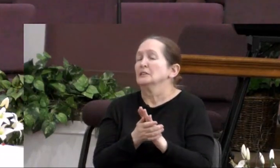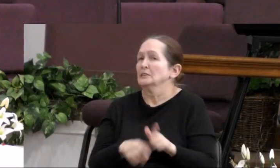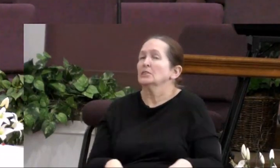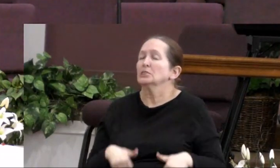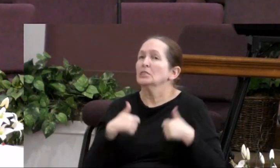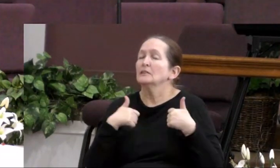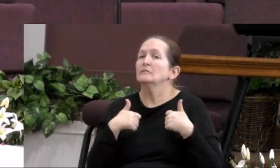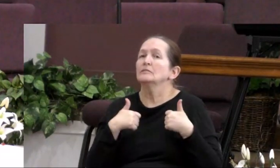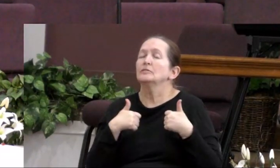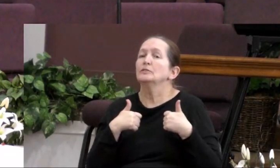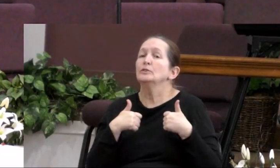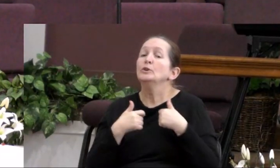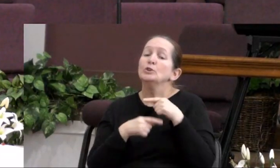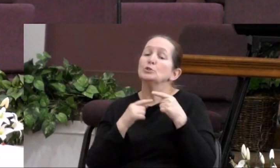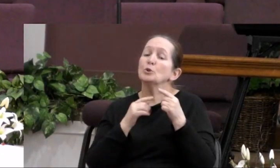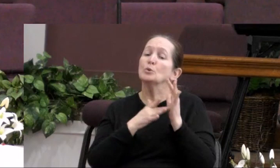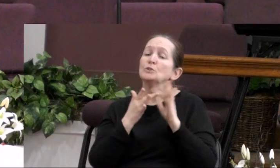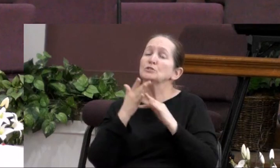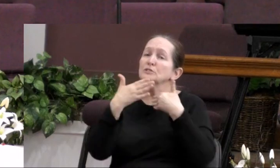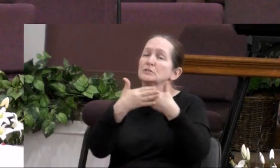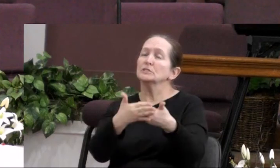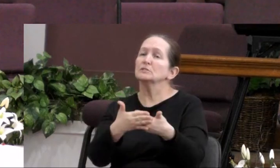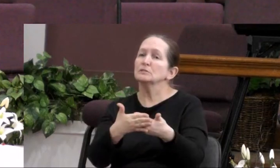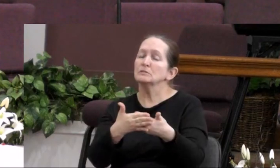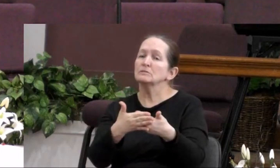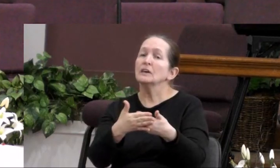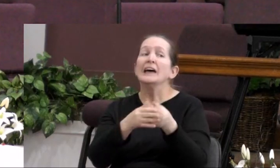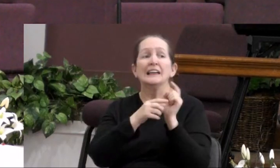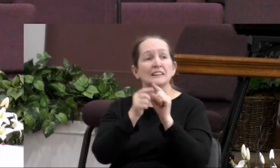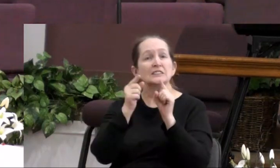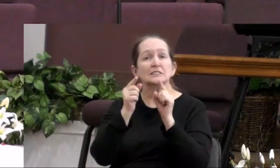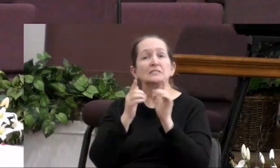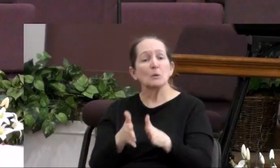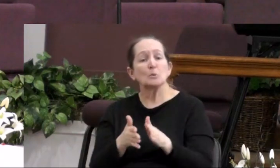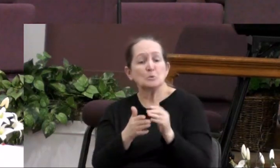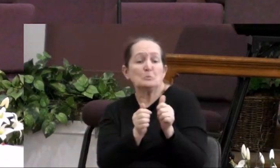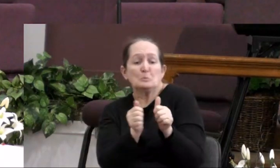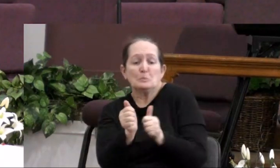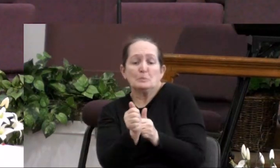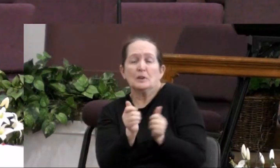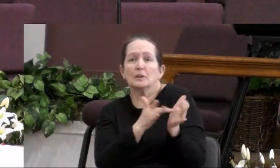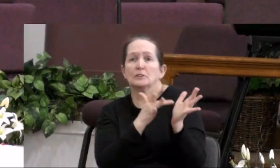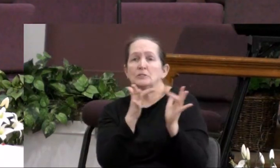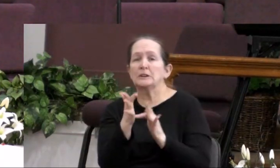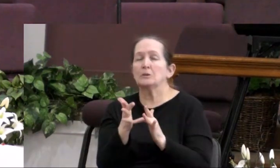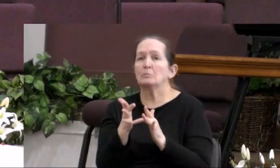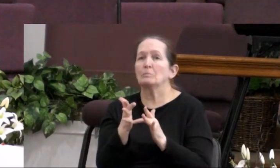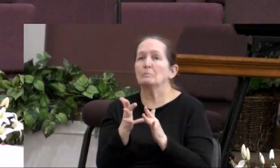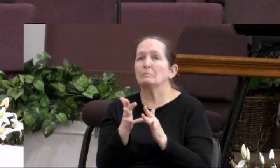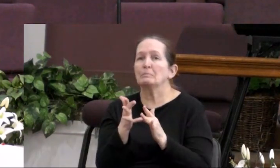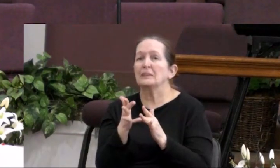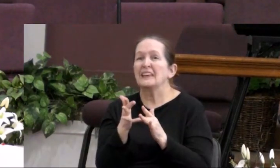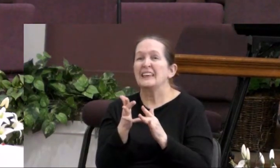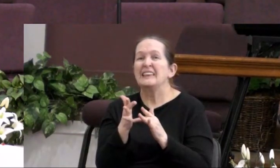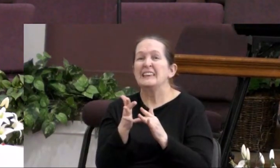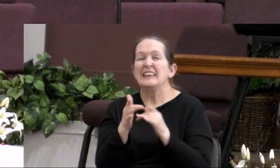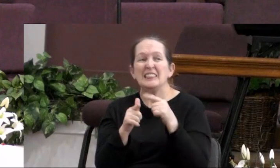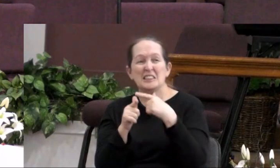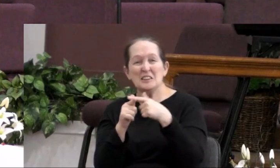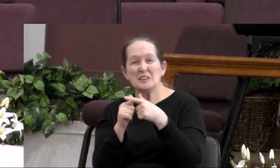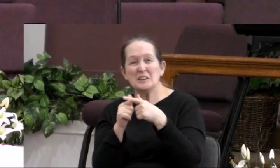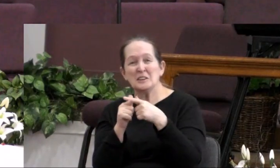So when Jesus gets there and his disciples are just behind him, and then that crowd